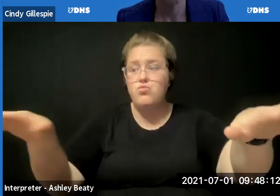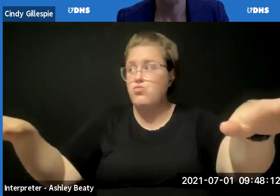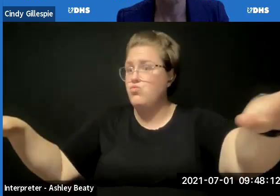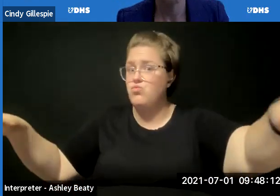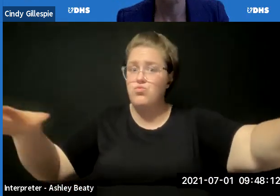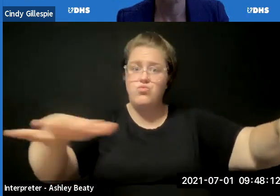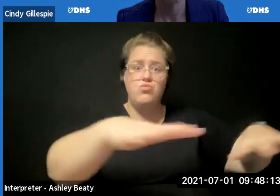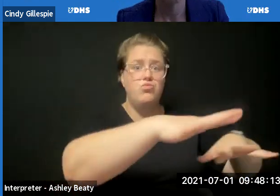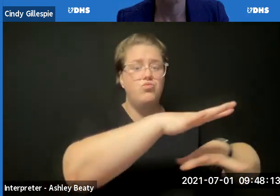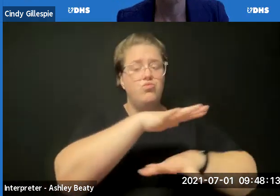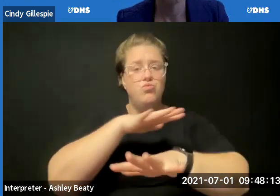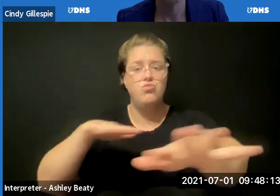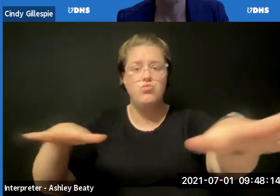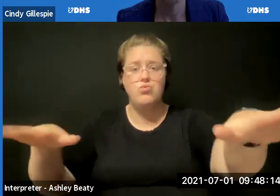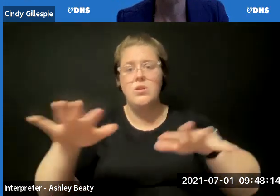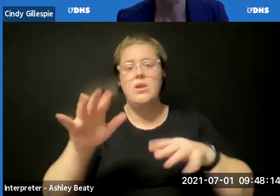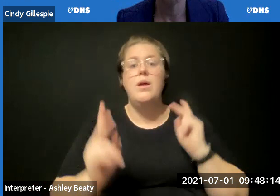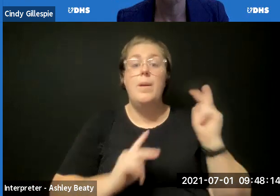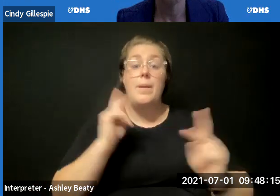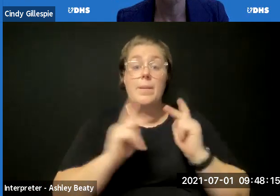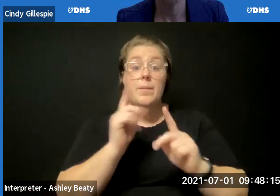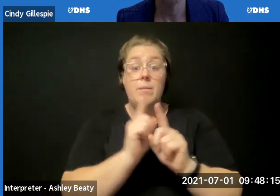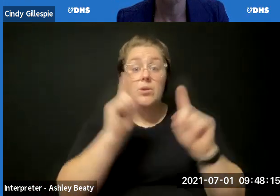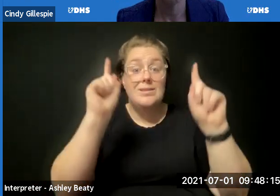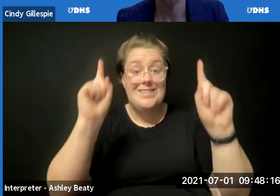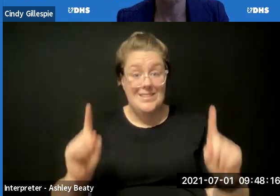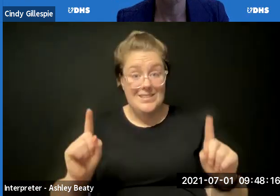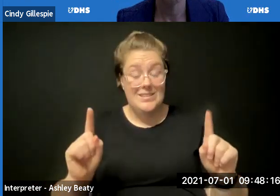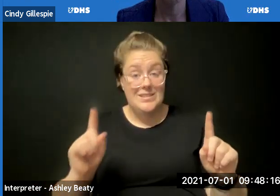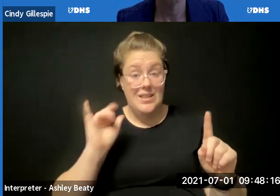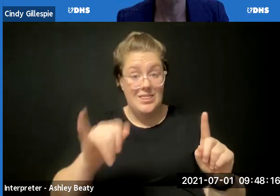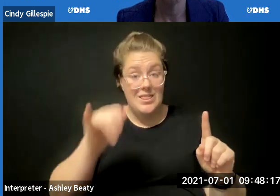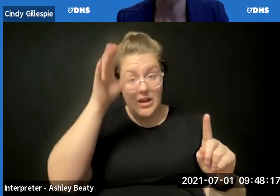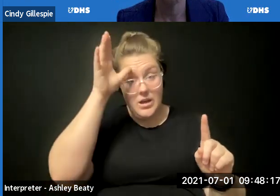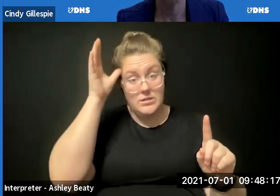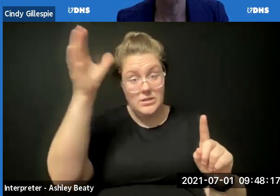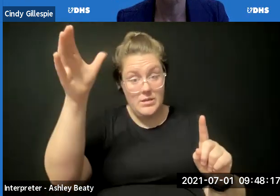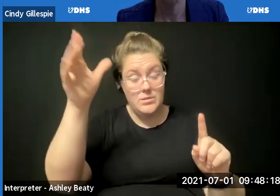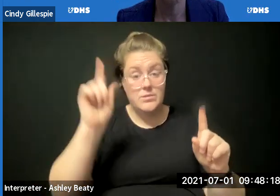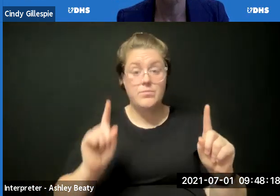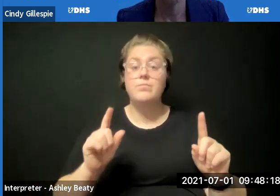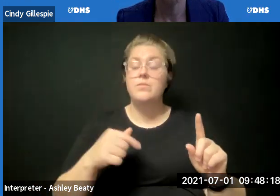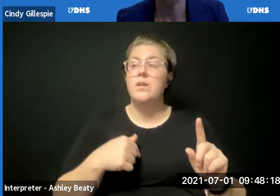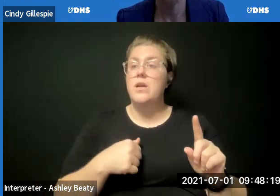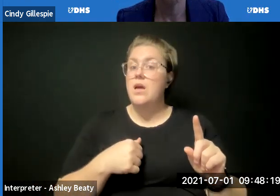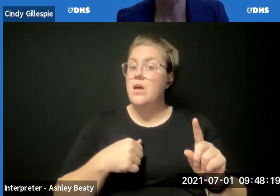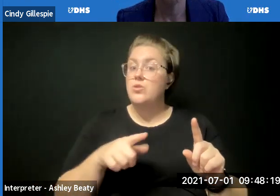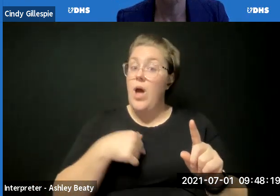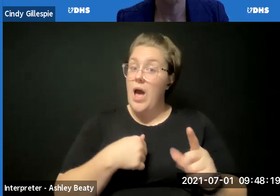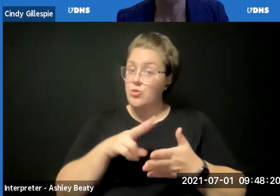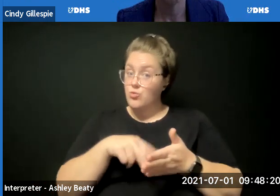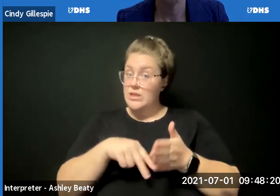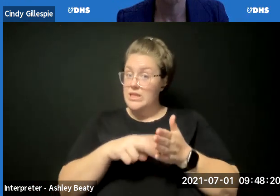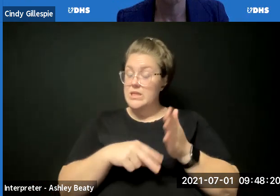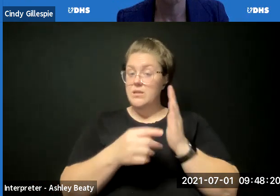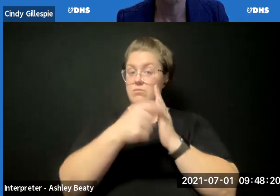those social especially that distancing concept that we've had. I was reading a study just the other day